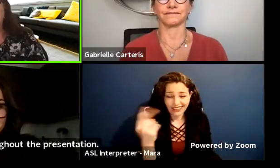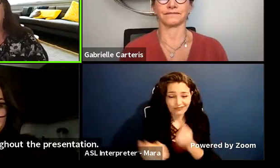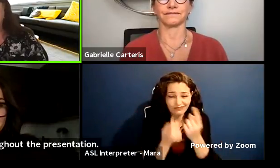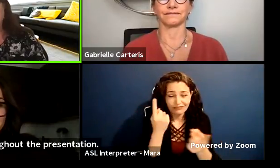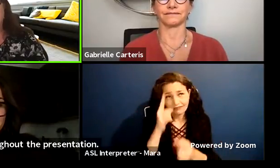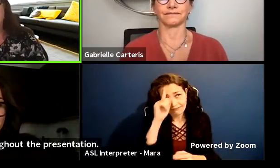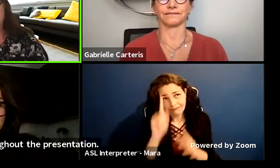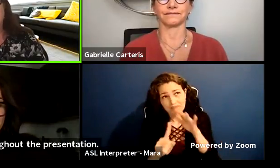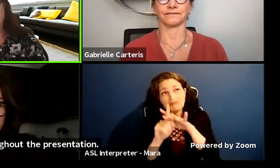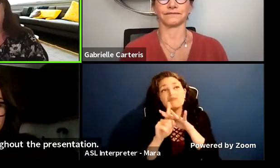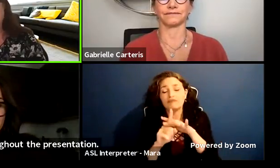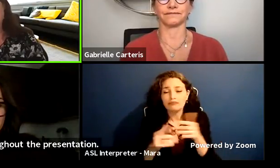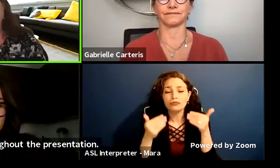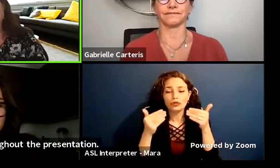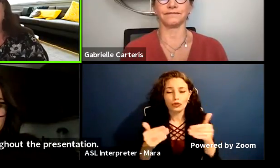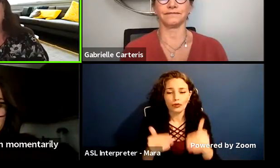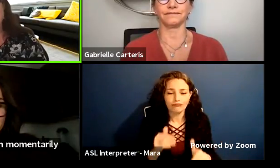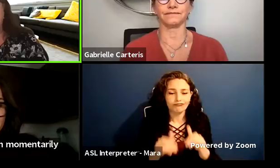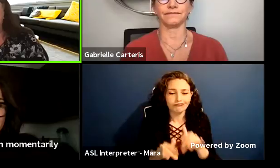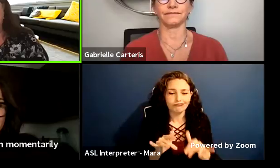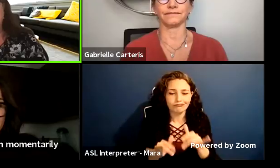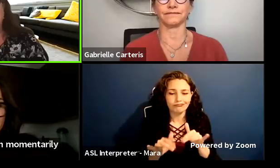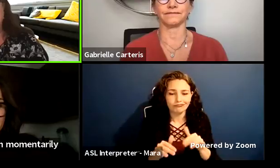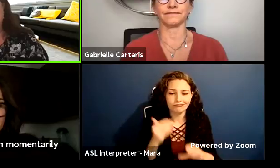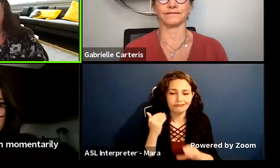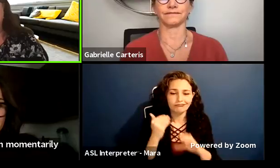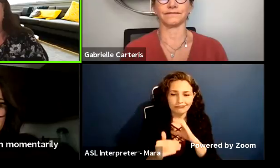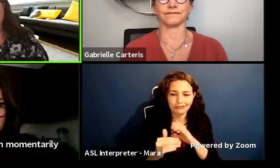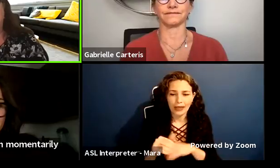you'd like to direct to today's guests, please email